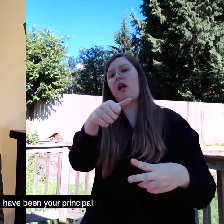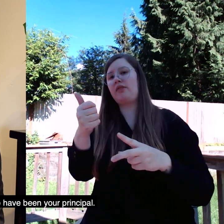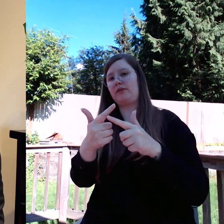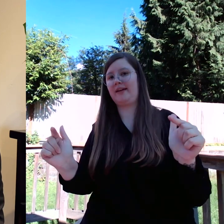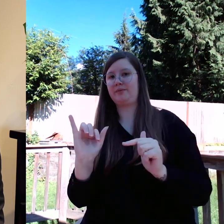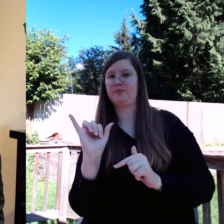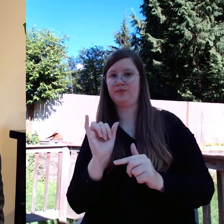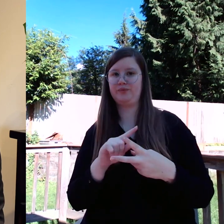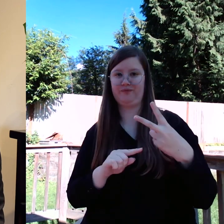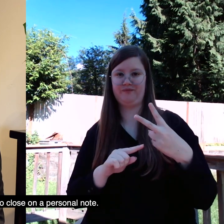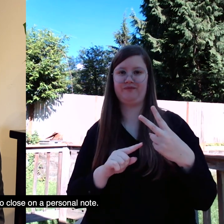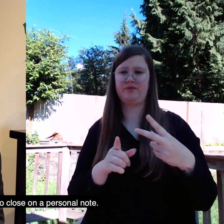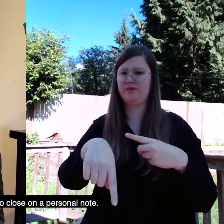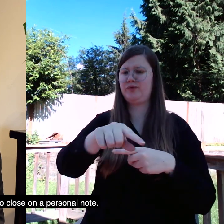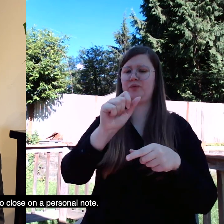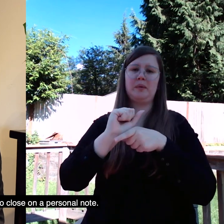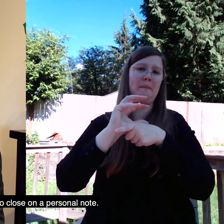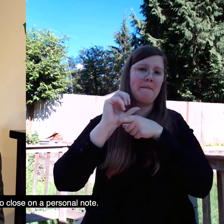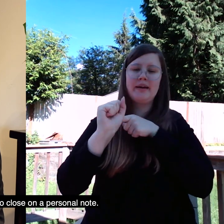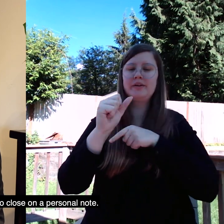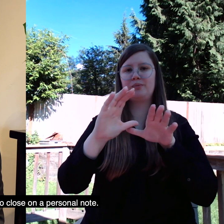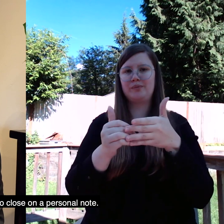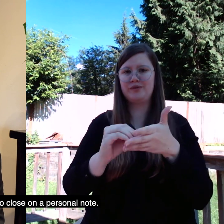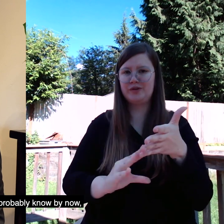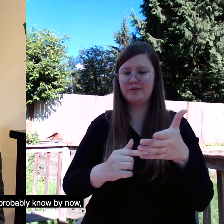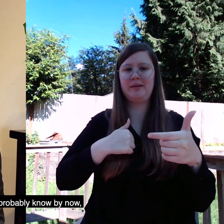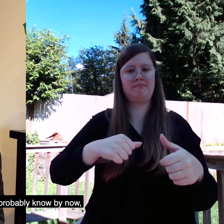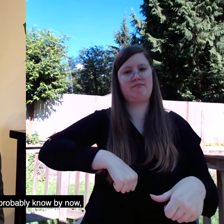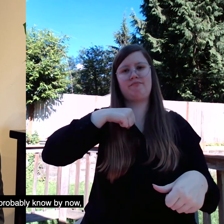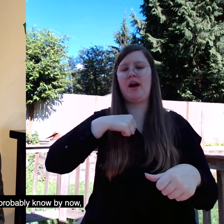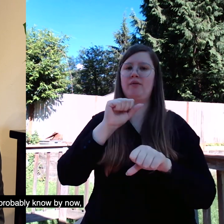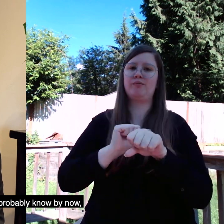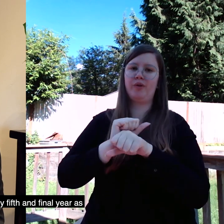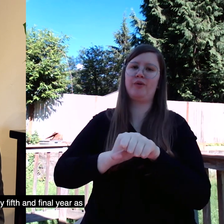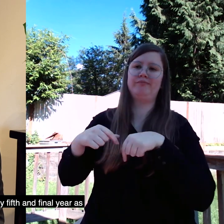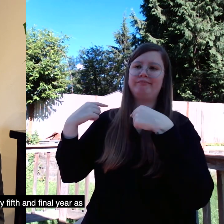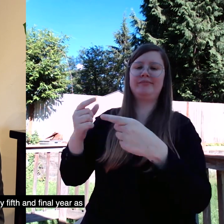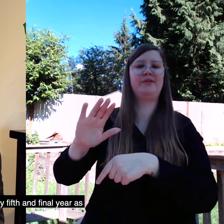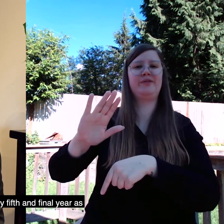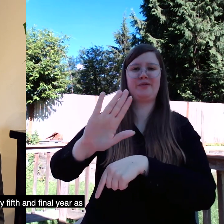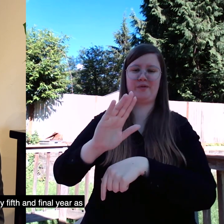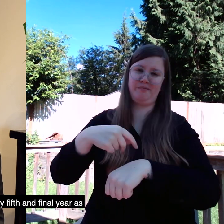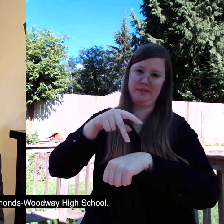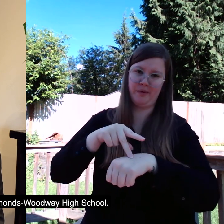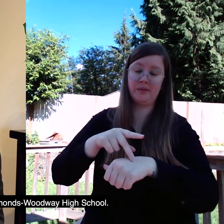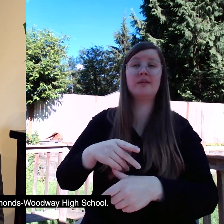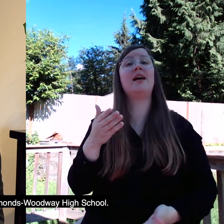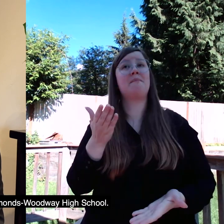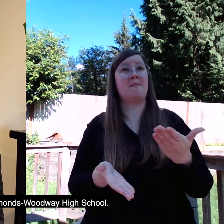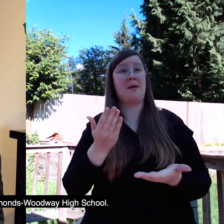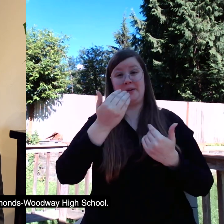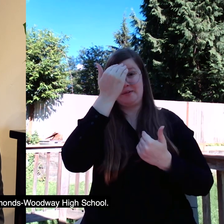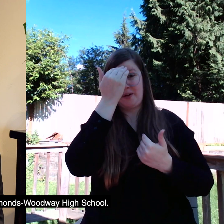your principal. I would like to close on a personal note. As you probably know by now, this is my fifth and final year as